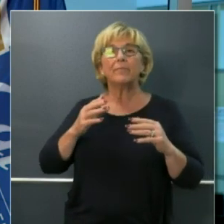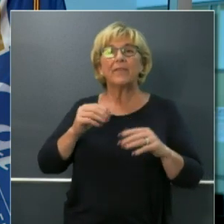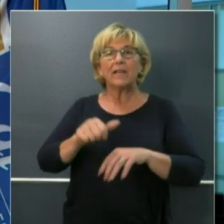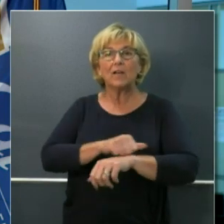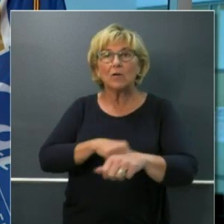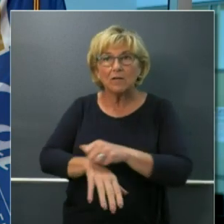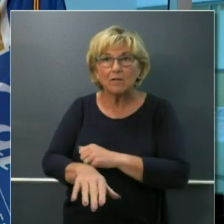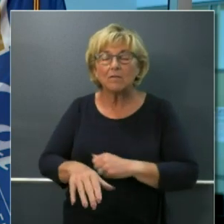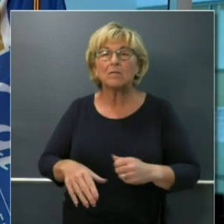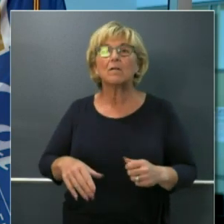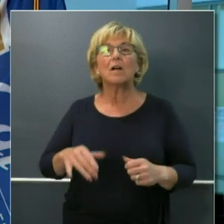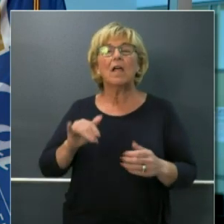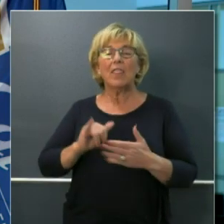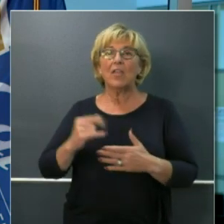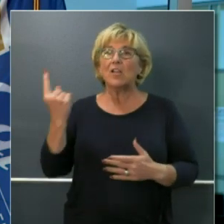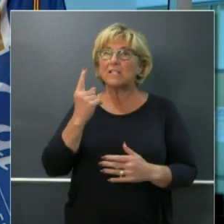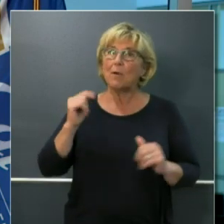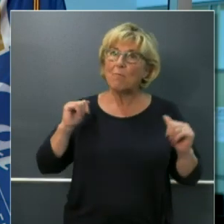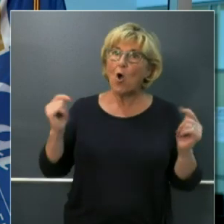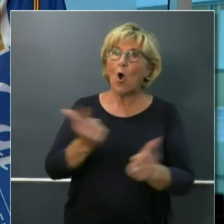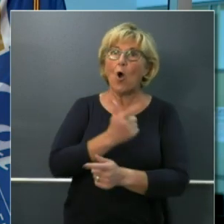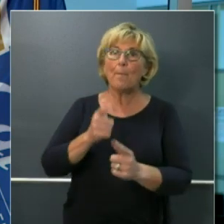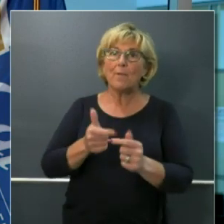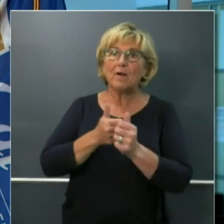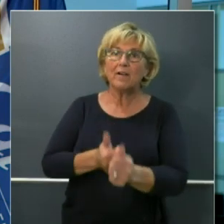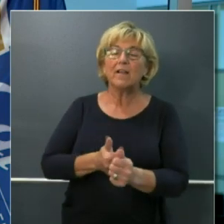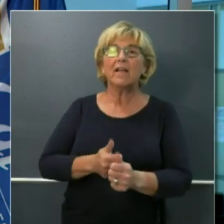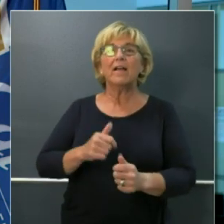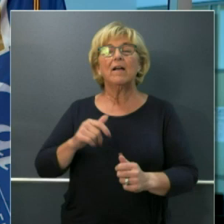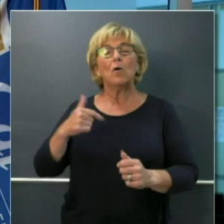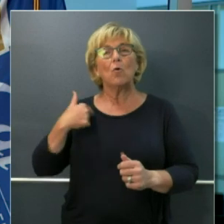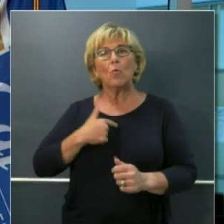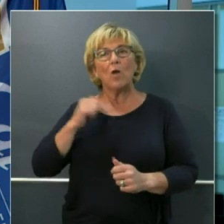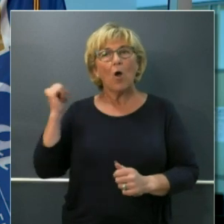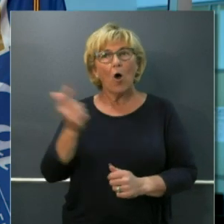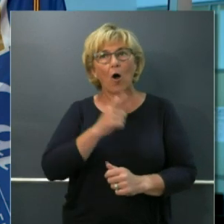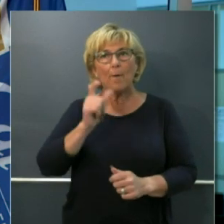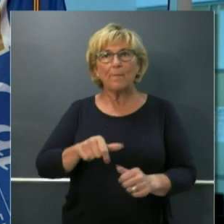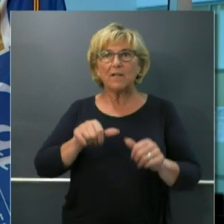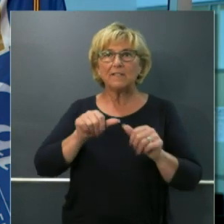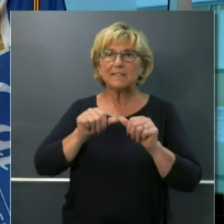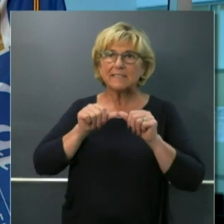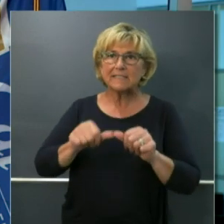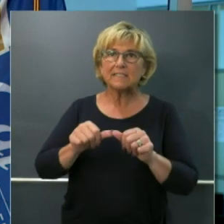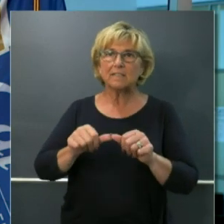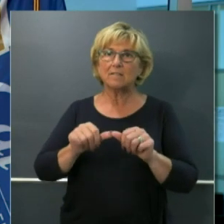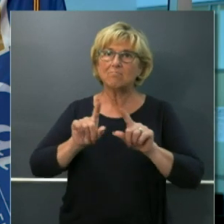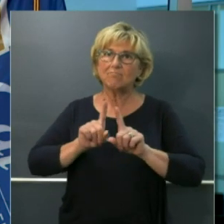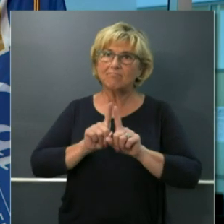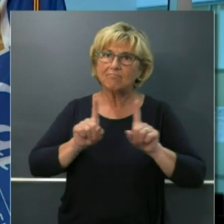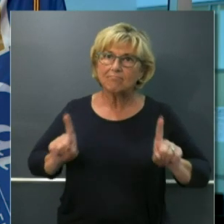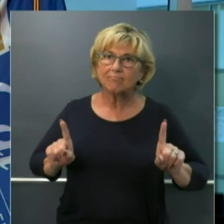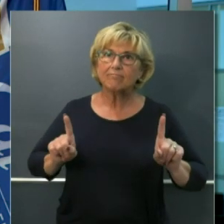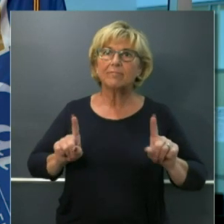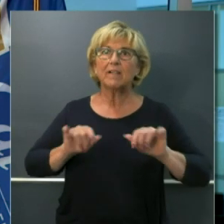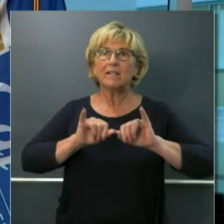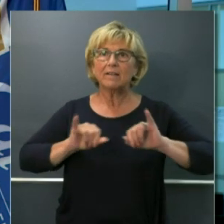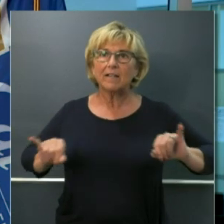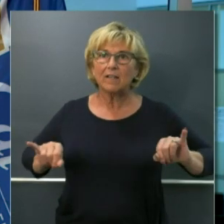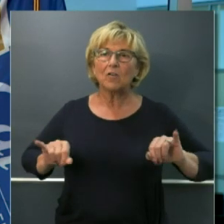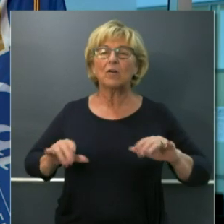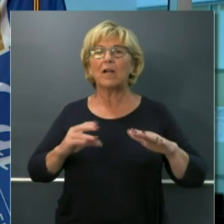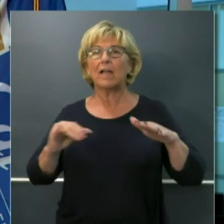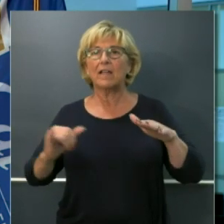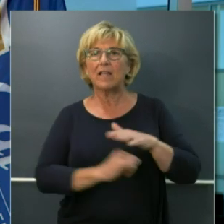that there is something for all of us to do, maintaining our physical distance and doing all of those things that we've reminded you can help to